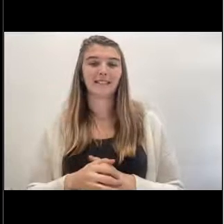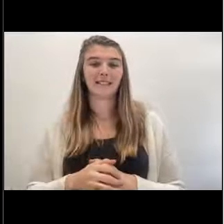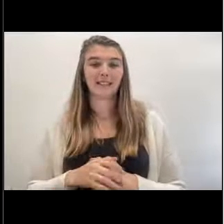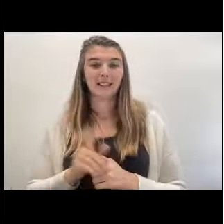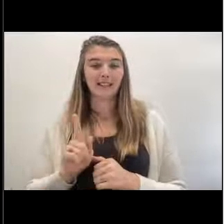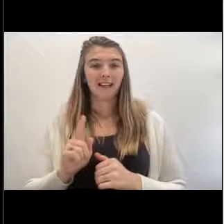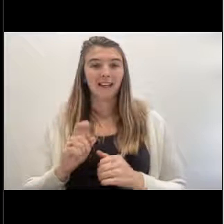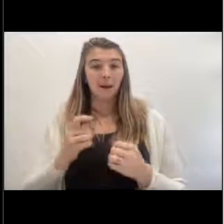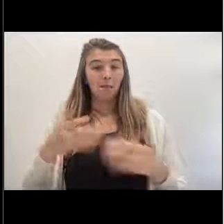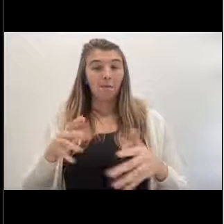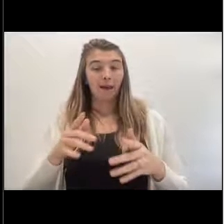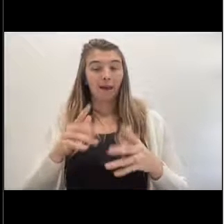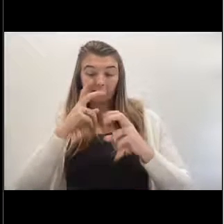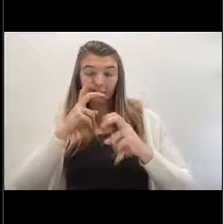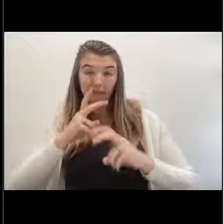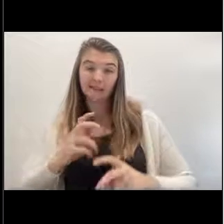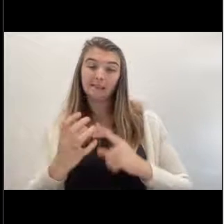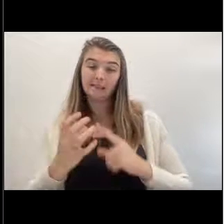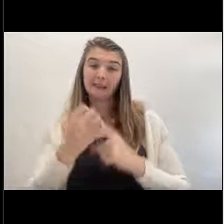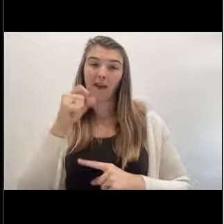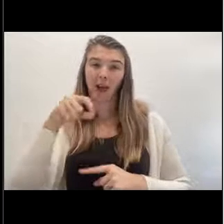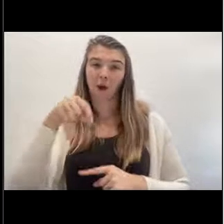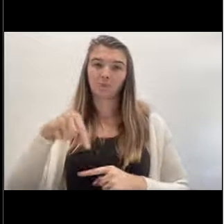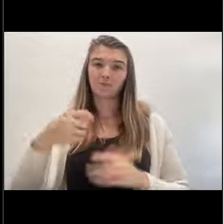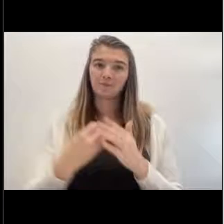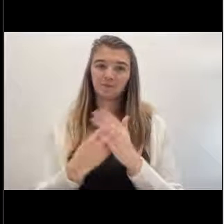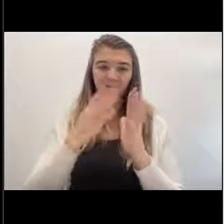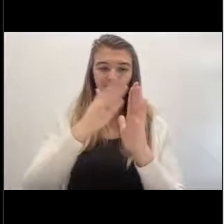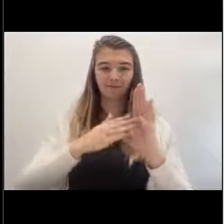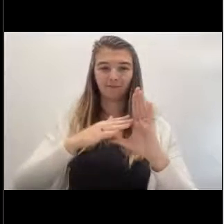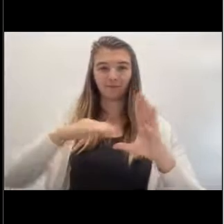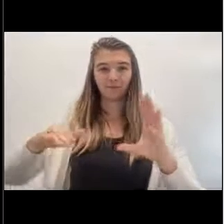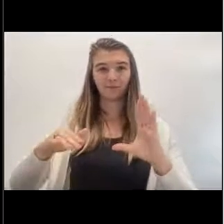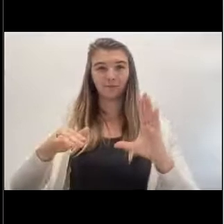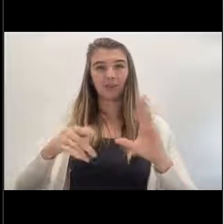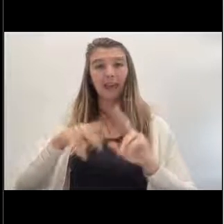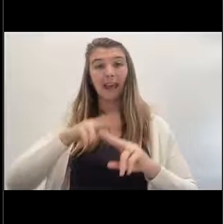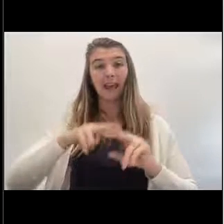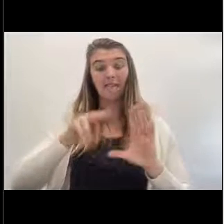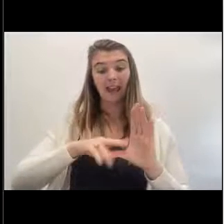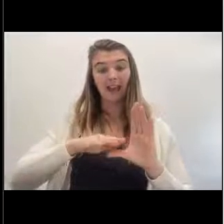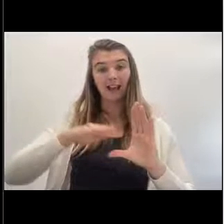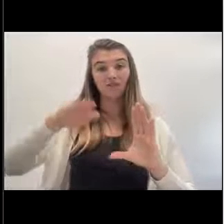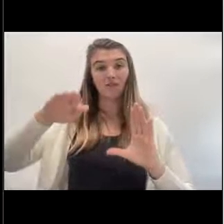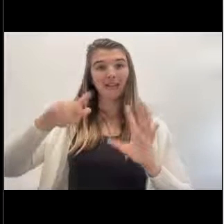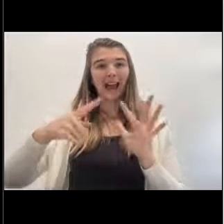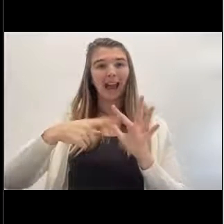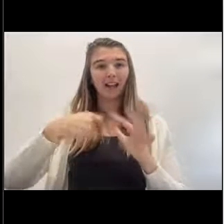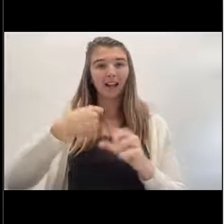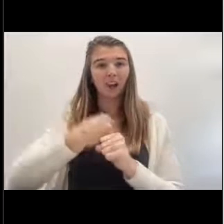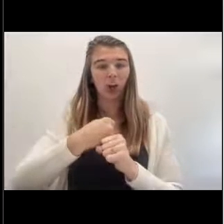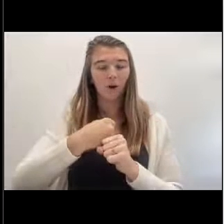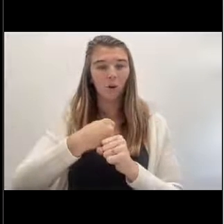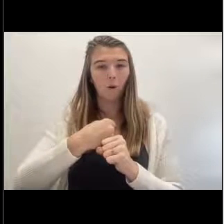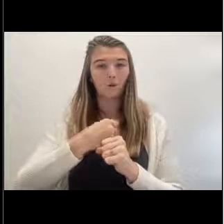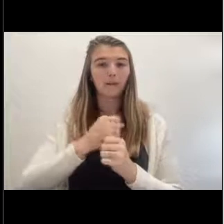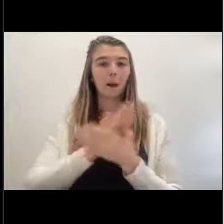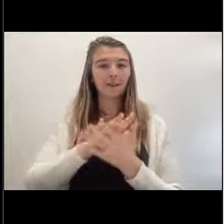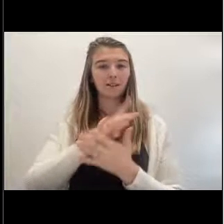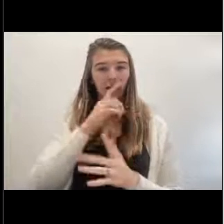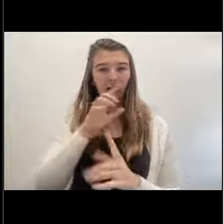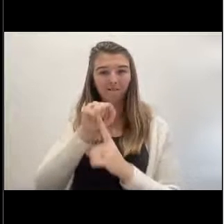were offering this bug increasing concentrations of ethylene glycol, and we were selecting for fast growers here. And by that, we